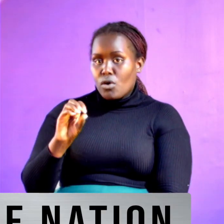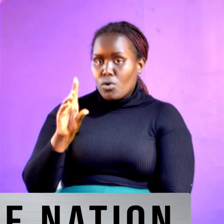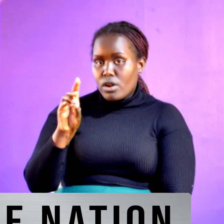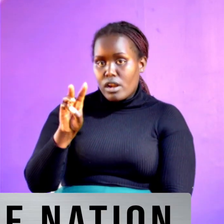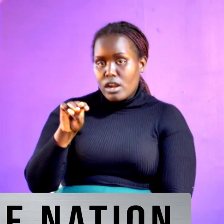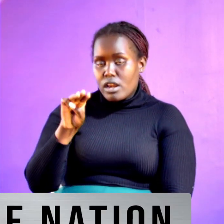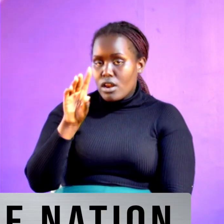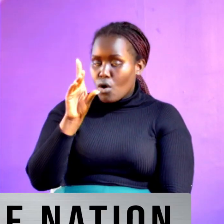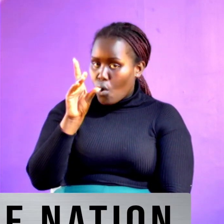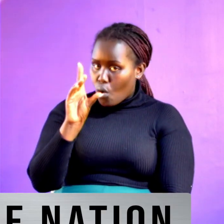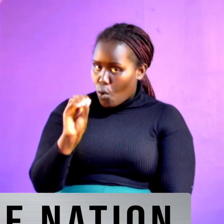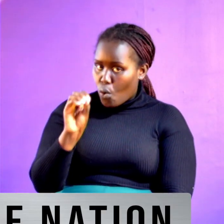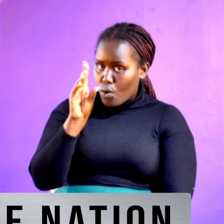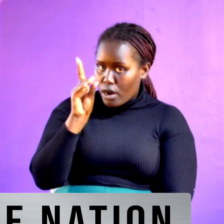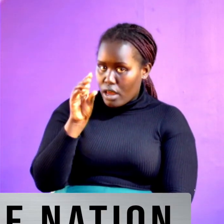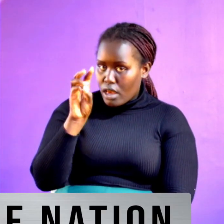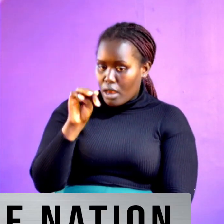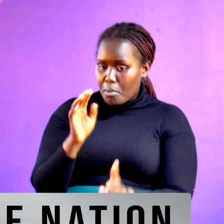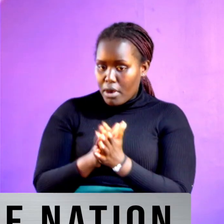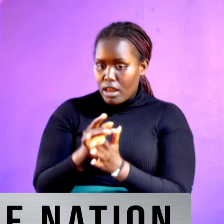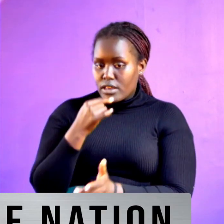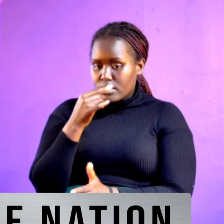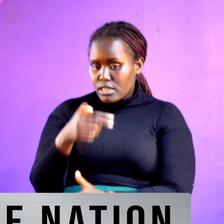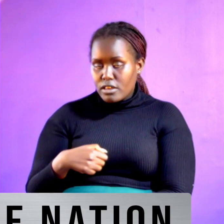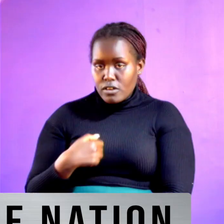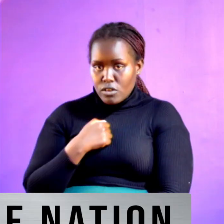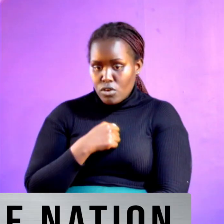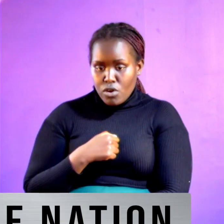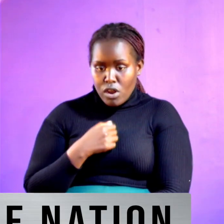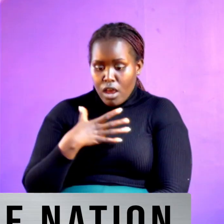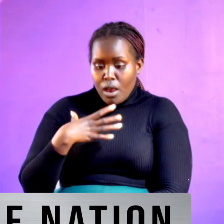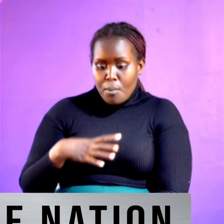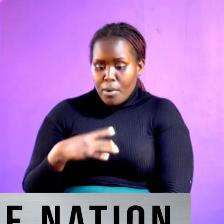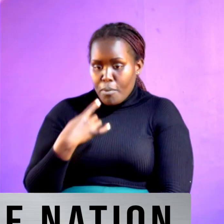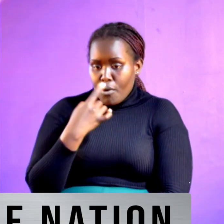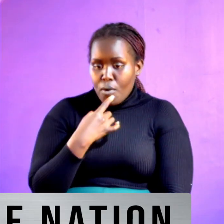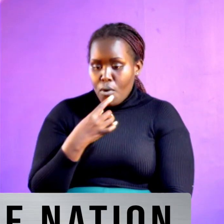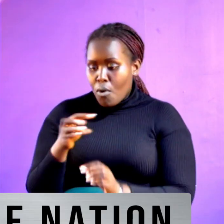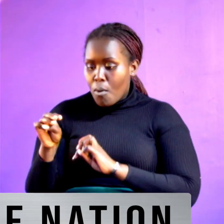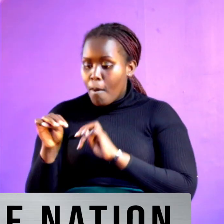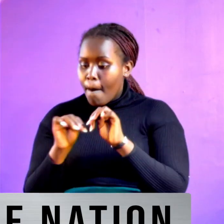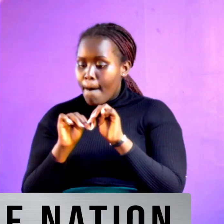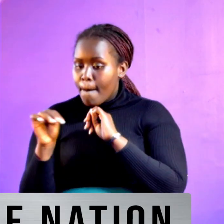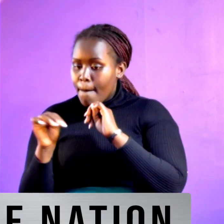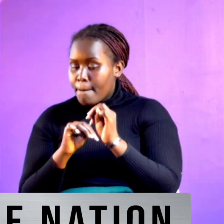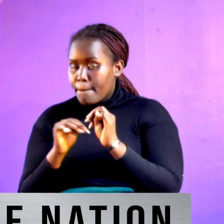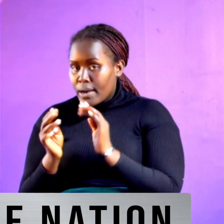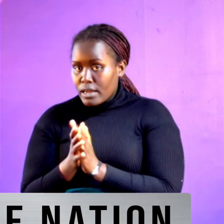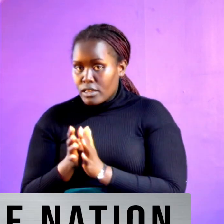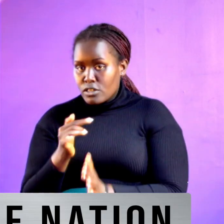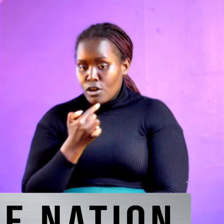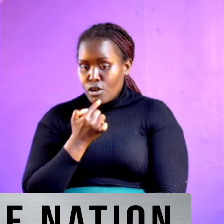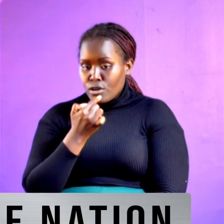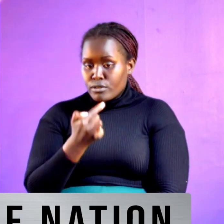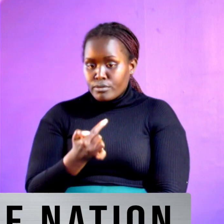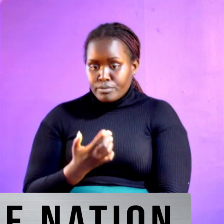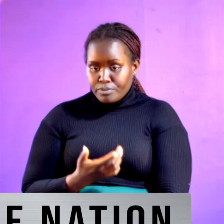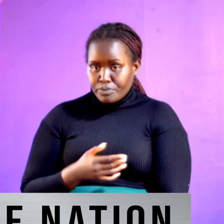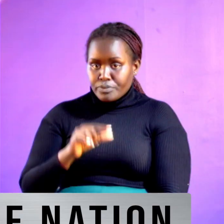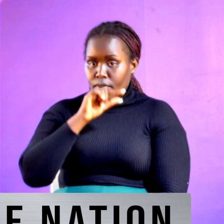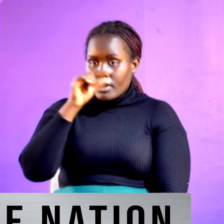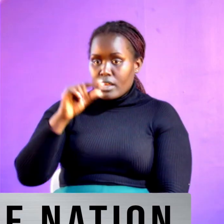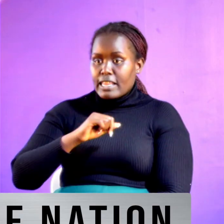apologizing. These are the people who somehow managed to tame the Gen